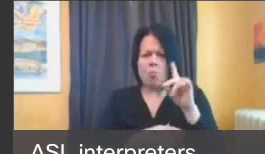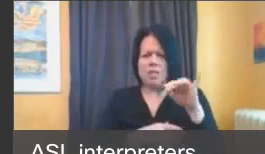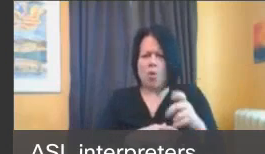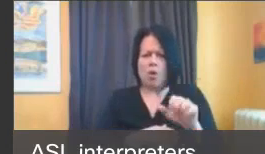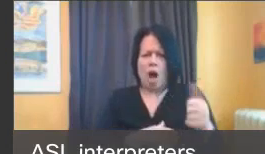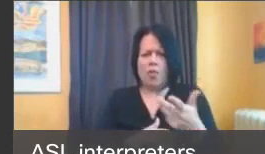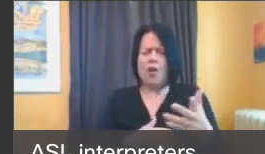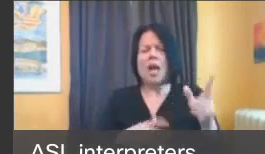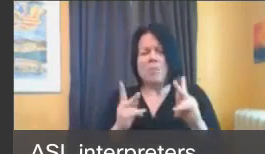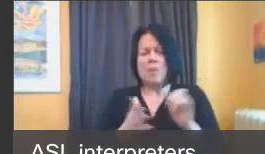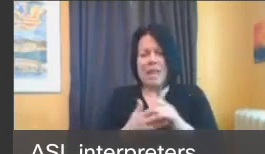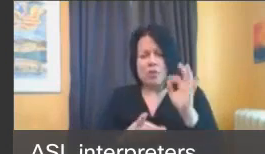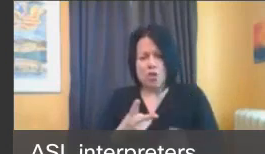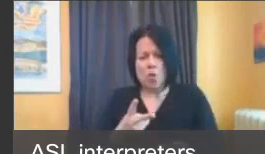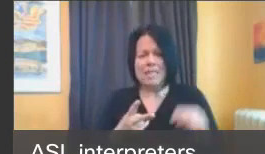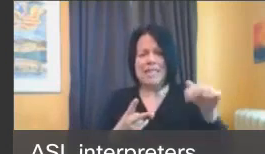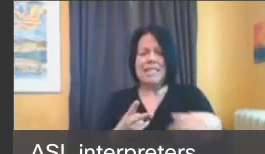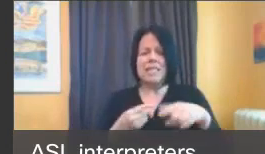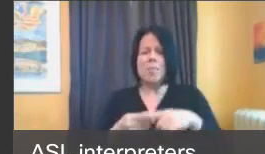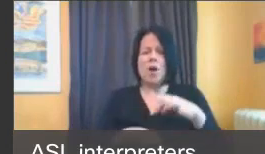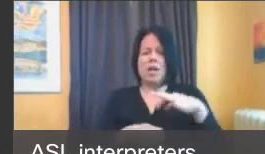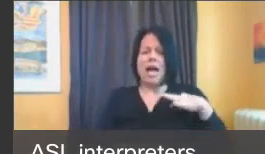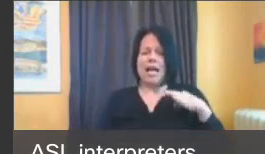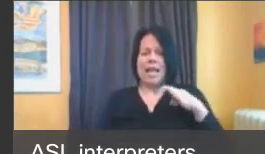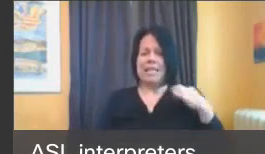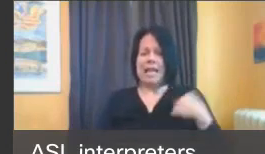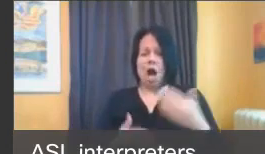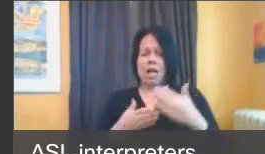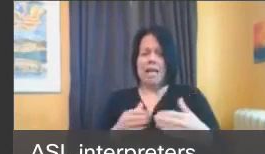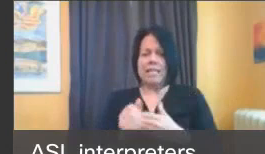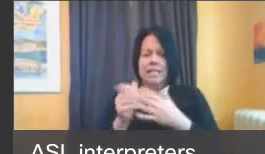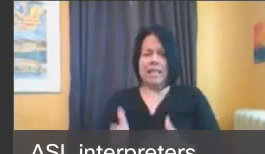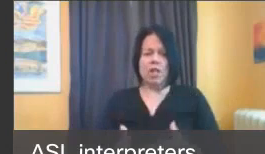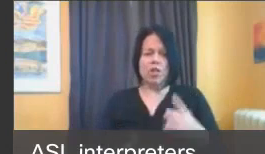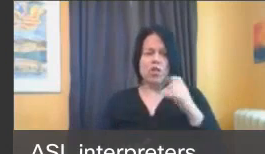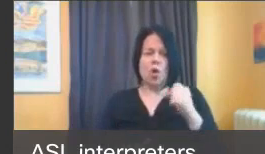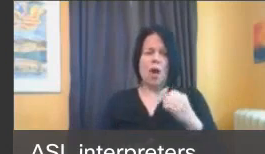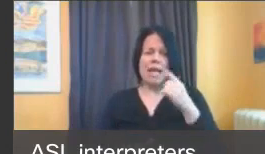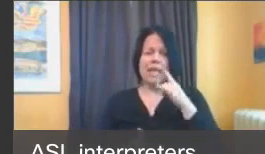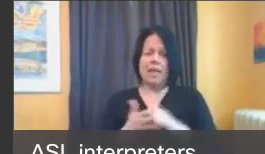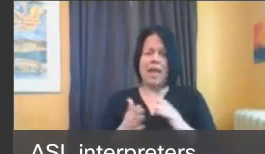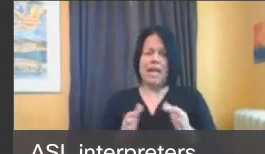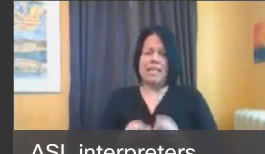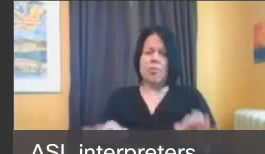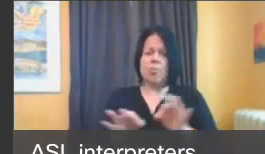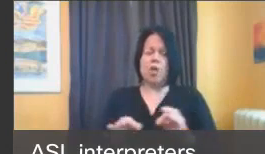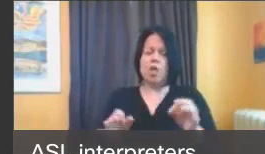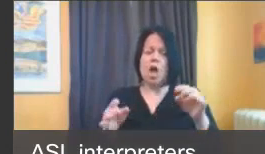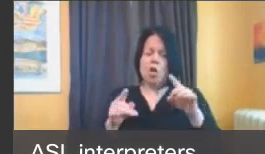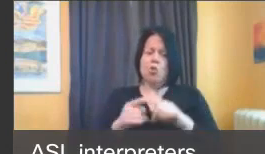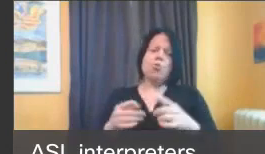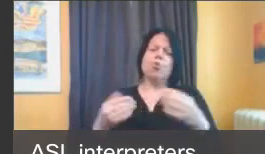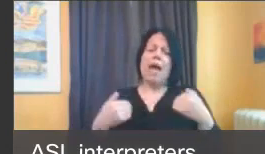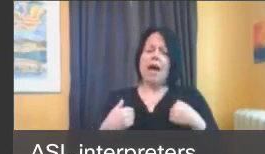exercise choice, right? This is about electing our leaders. And so I do think that it is important to facilitate opportunities